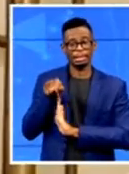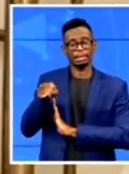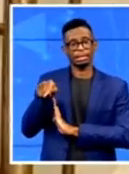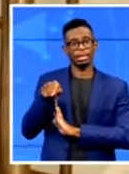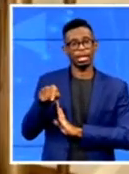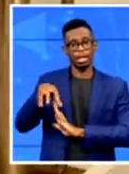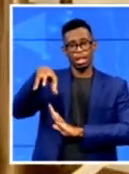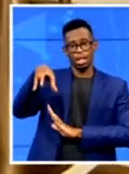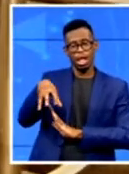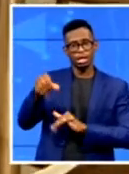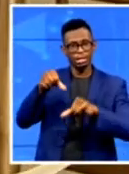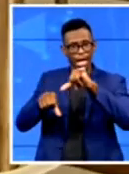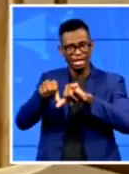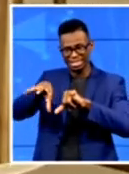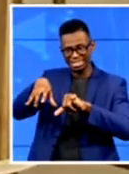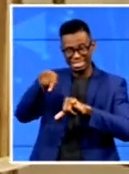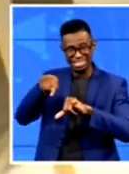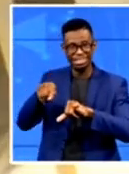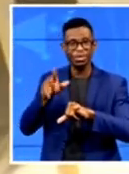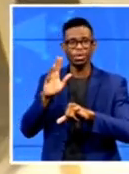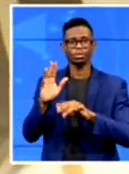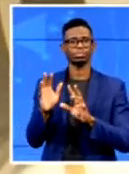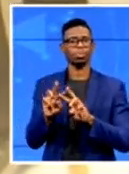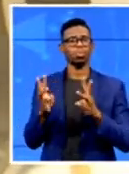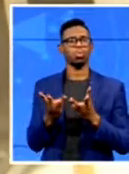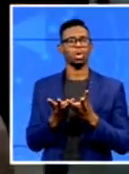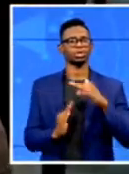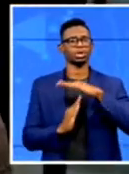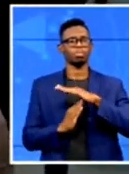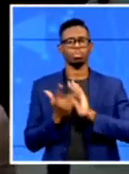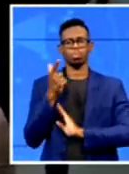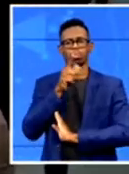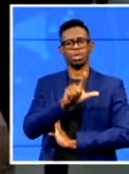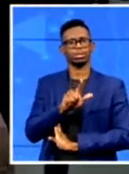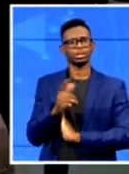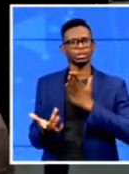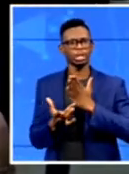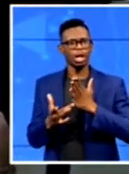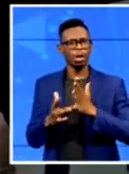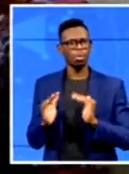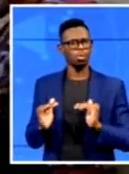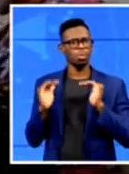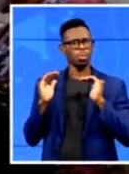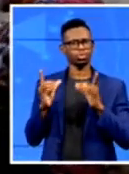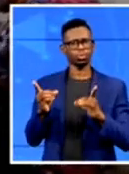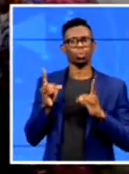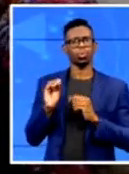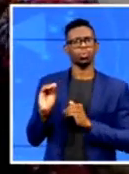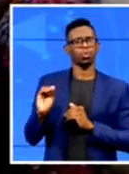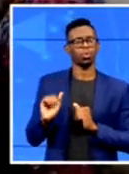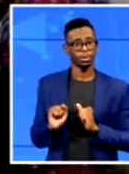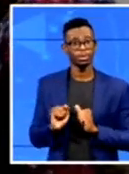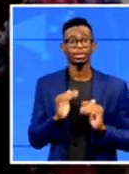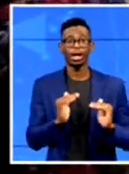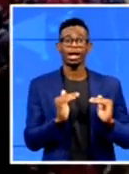manufacturing capabilities through cutting-edge technology. Higher Education, Science and Innovation and its stakeholders launched the